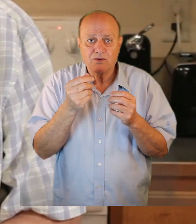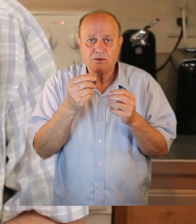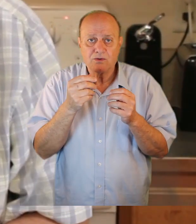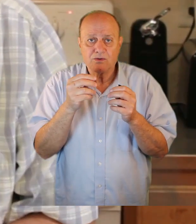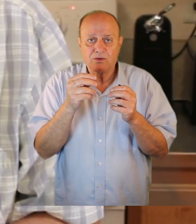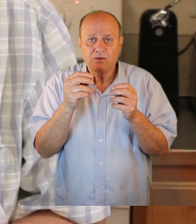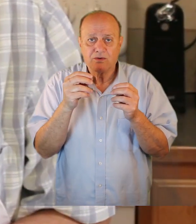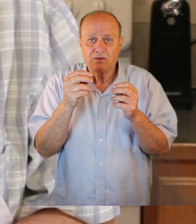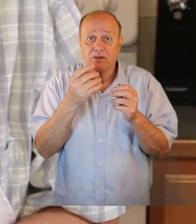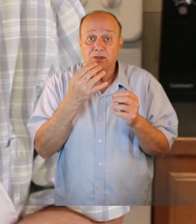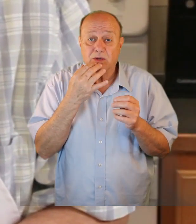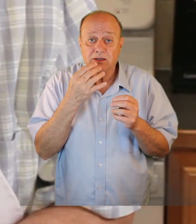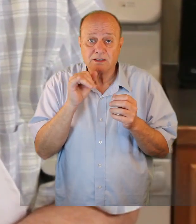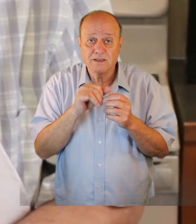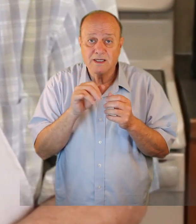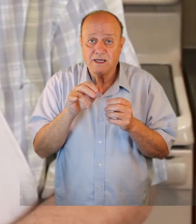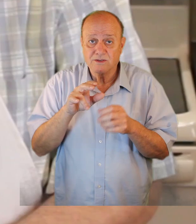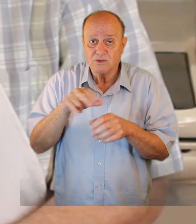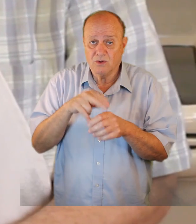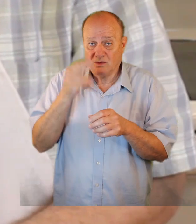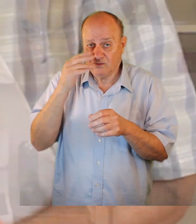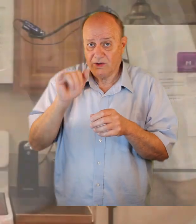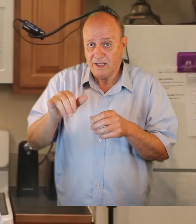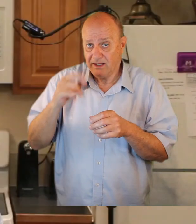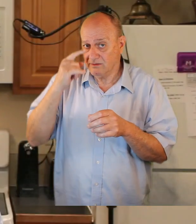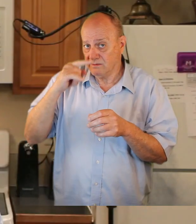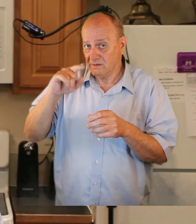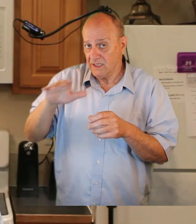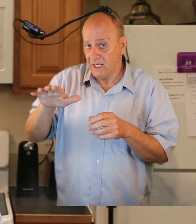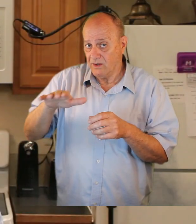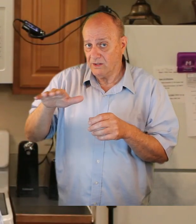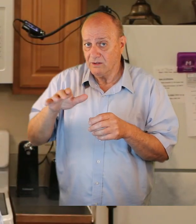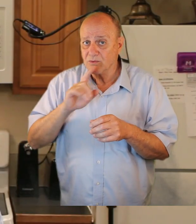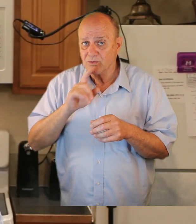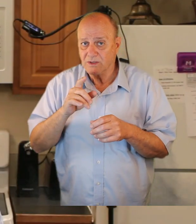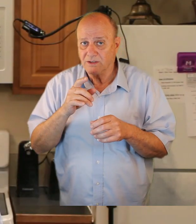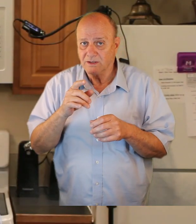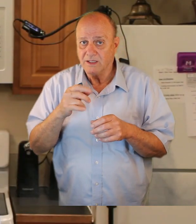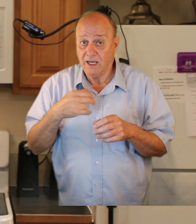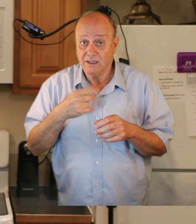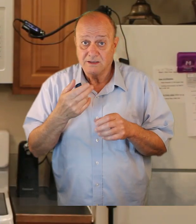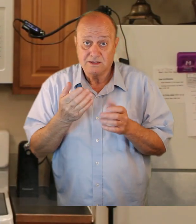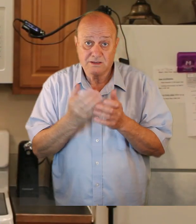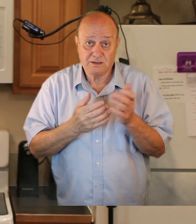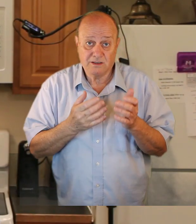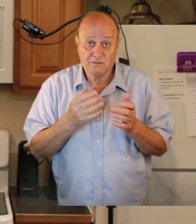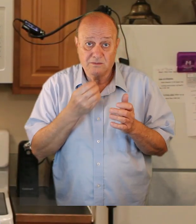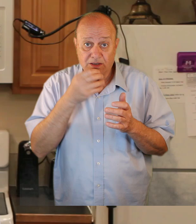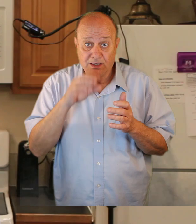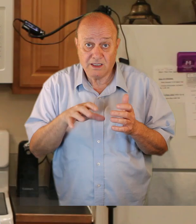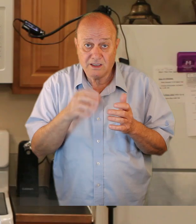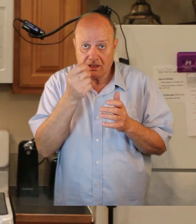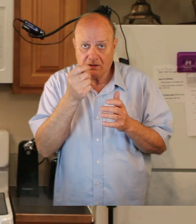other kind of secret things that we put in that's typical of the area. It's quite delightful. It does have some heat, it has